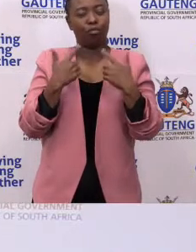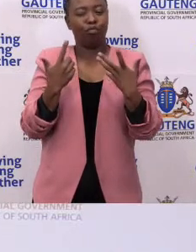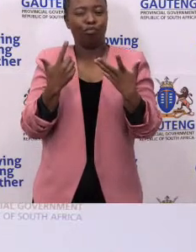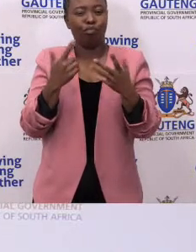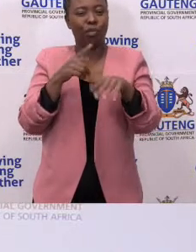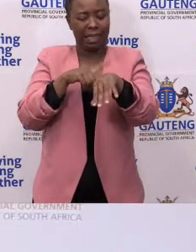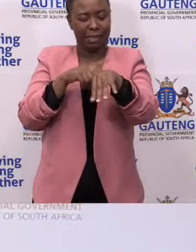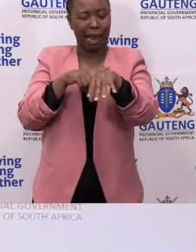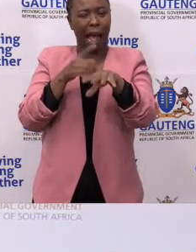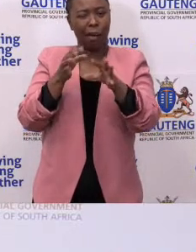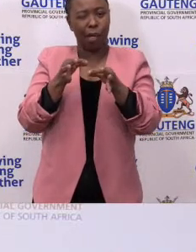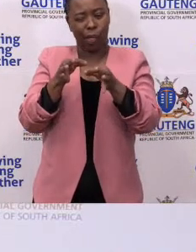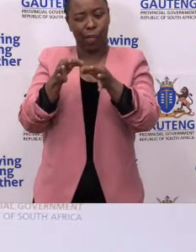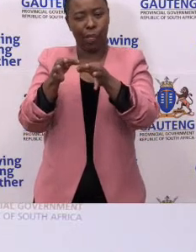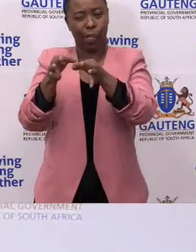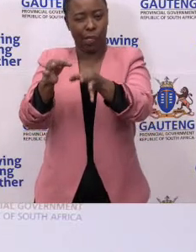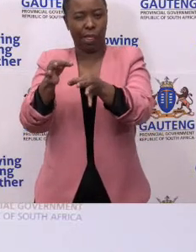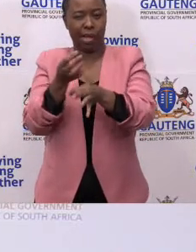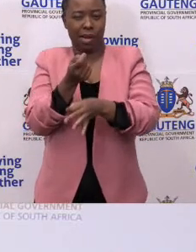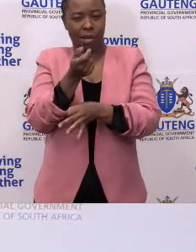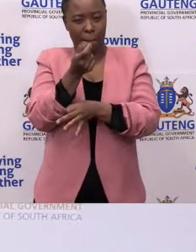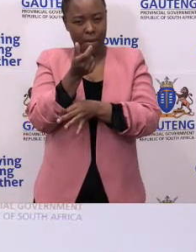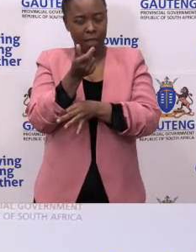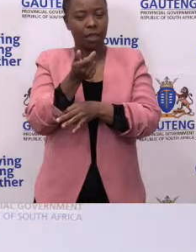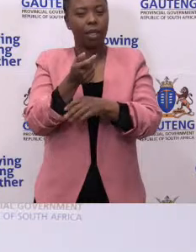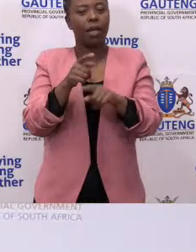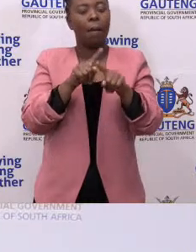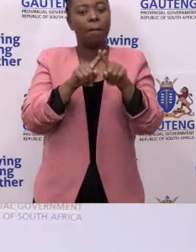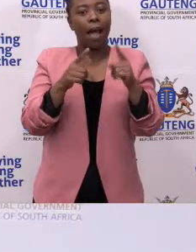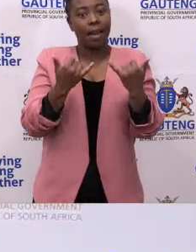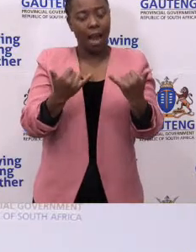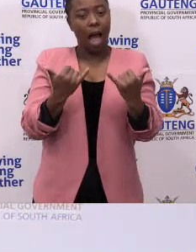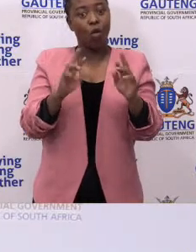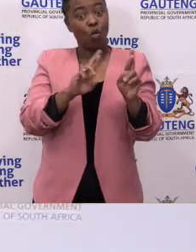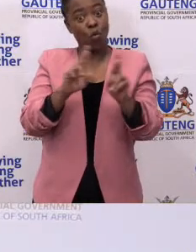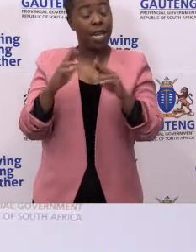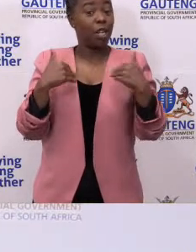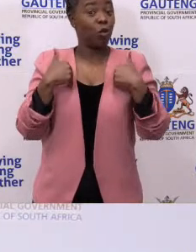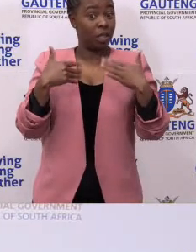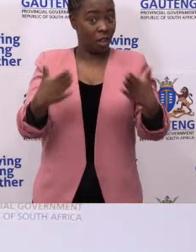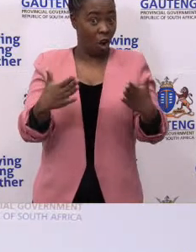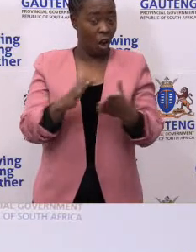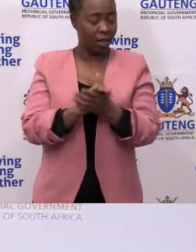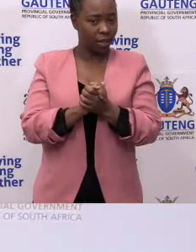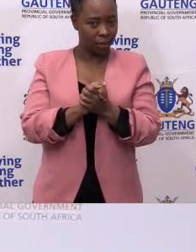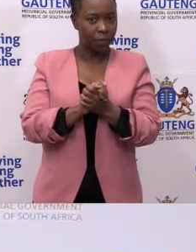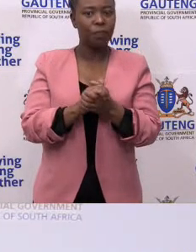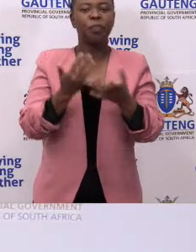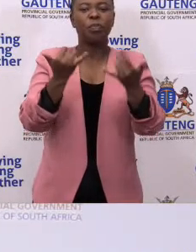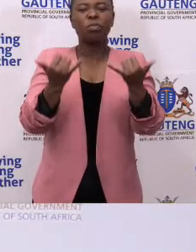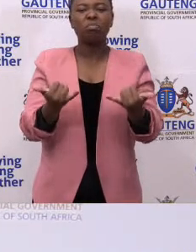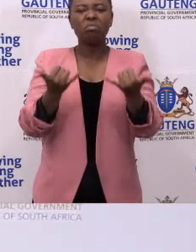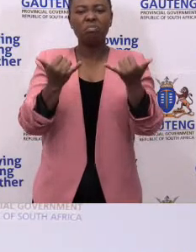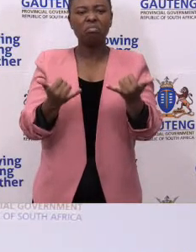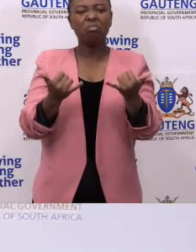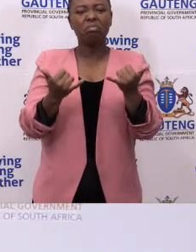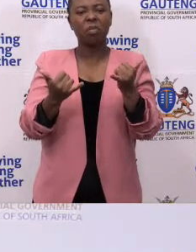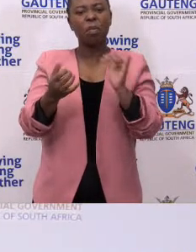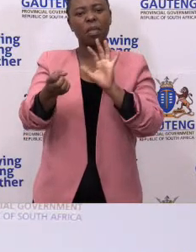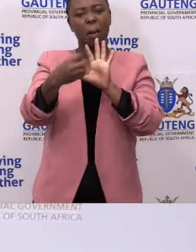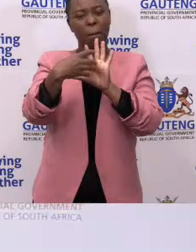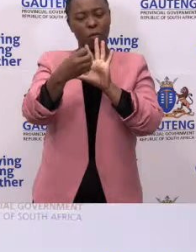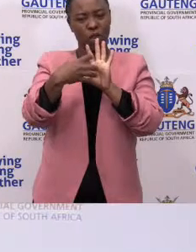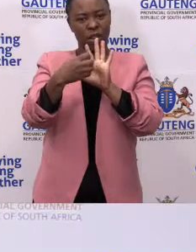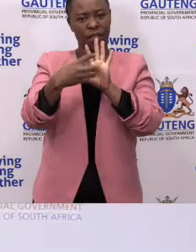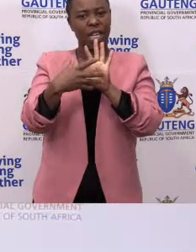the delay. But we are now ready to start. Today, the briefing will be